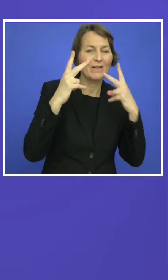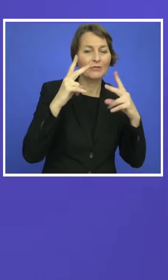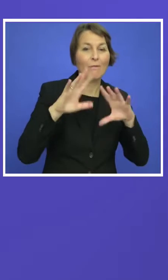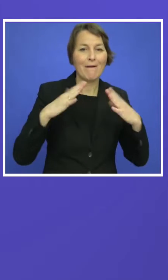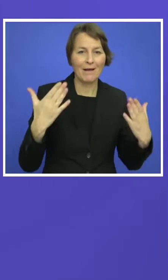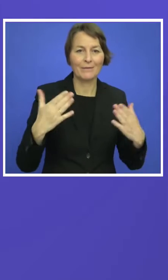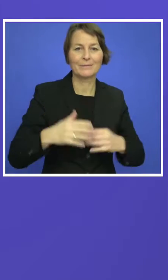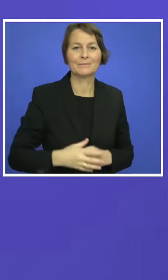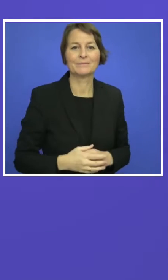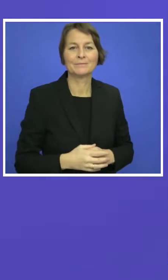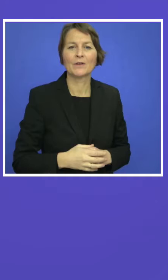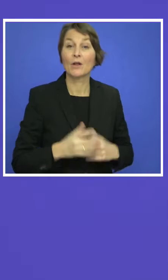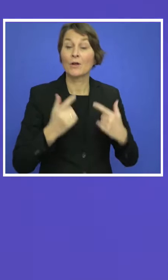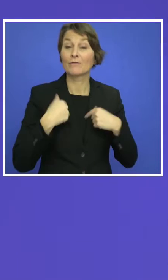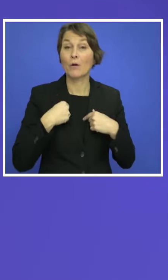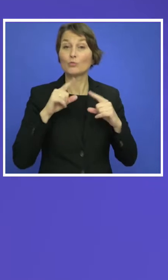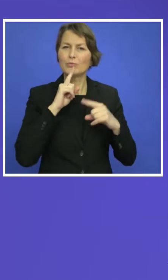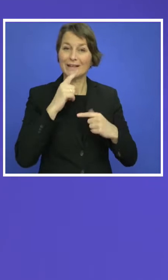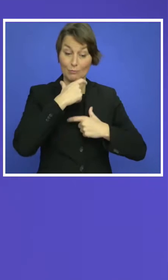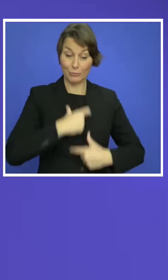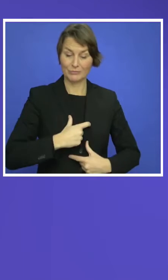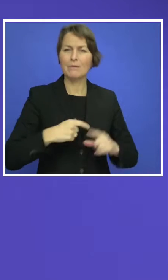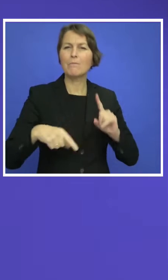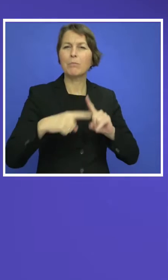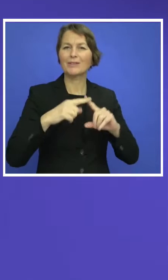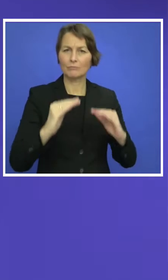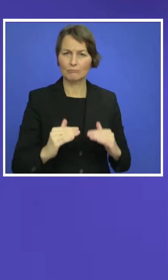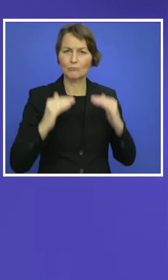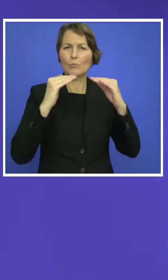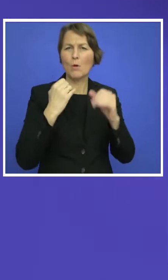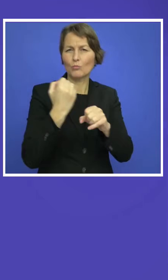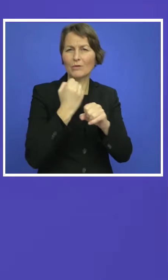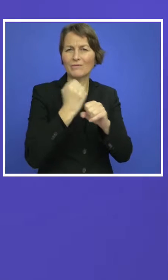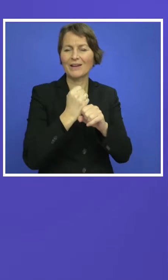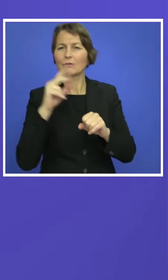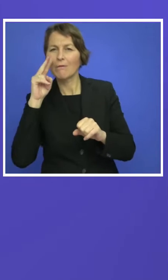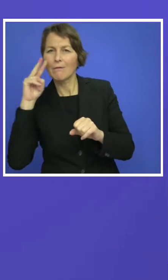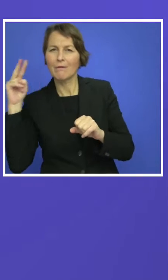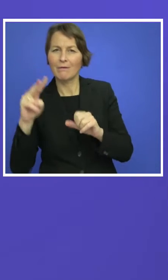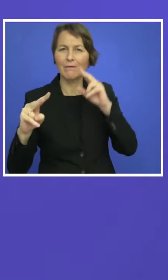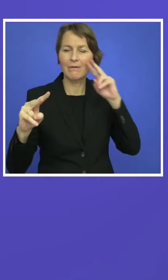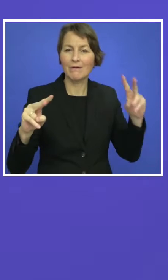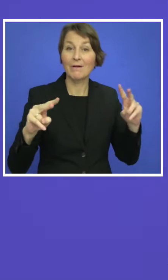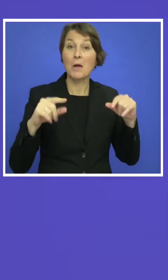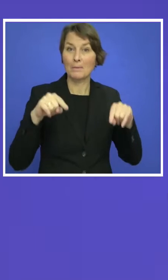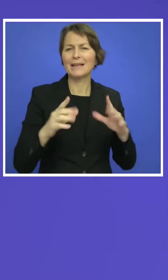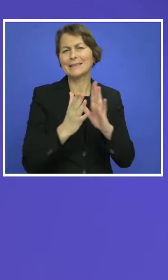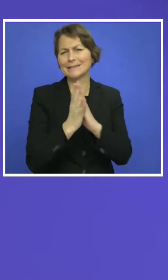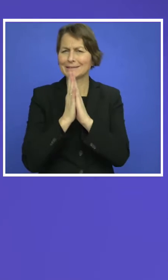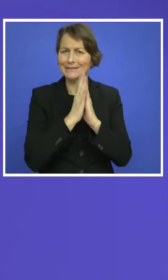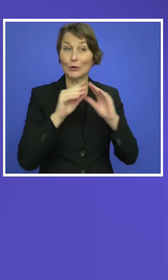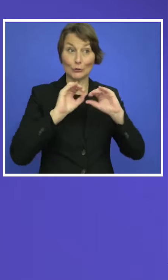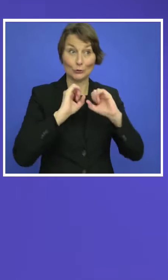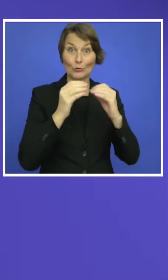and personal perspective. I remind you to use UfM and Konrad Adenauer Stiftung social networks to send us